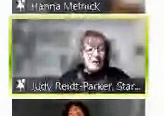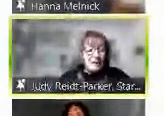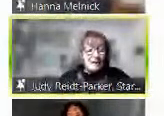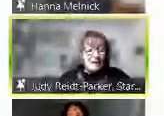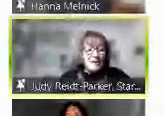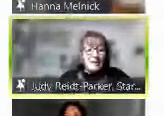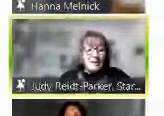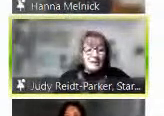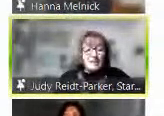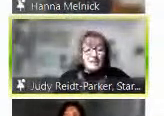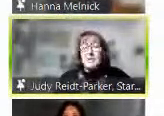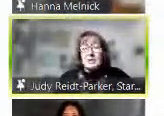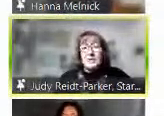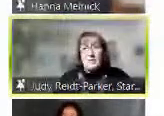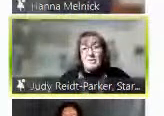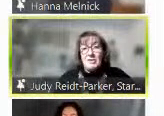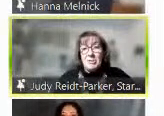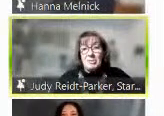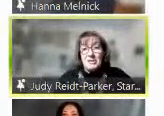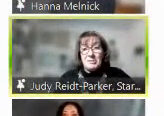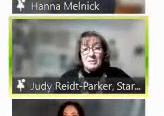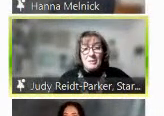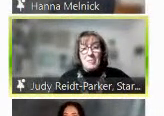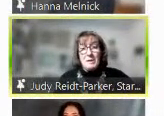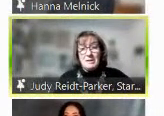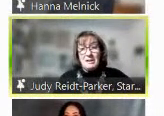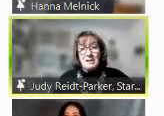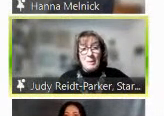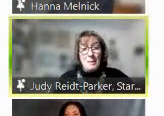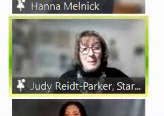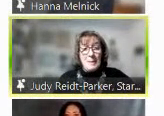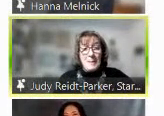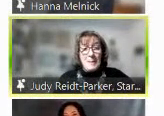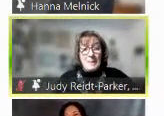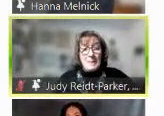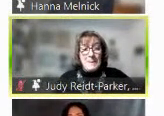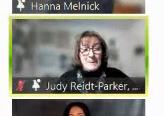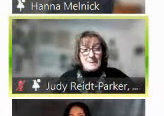are provided in the least restrictive environment possible. Nina?